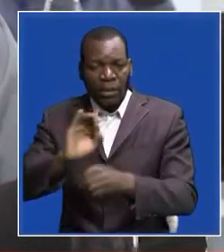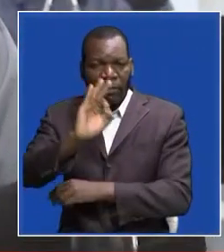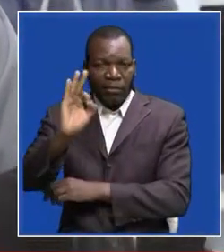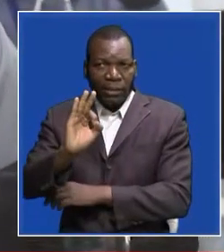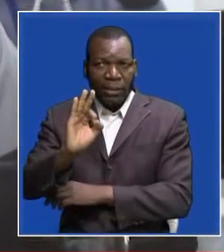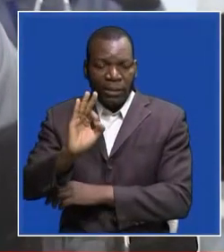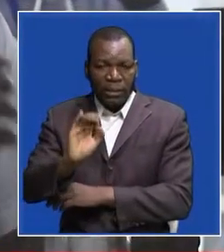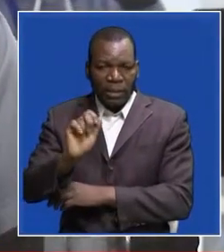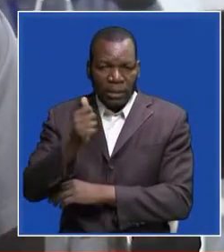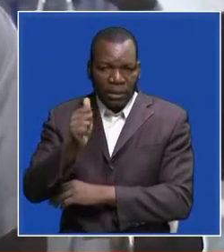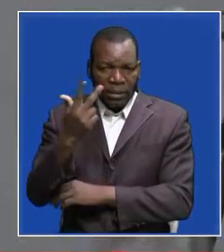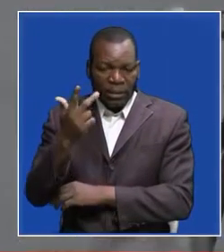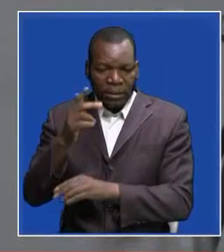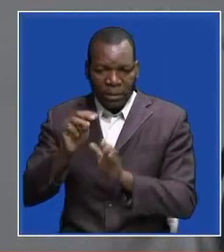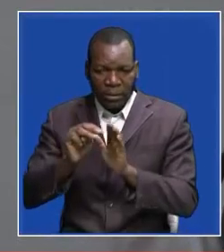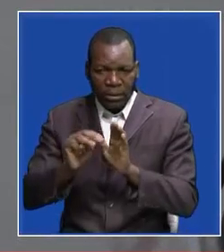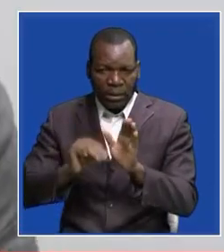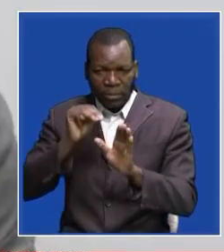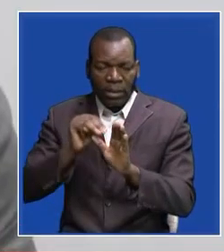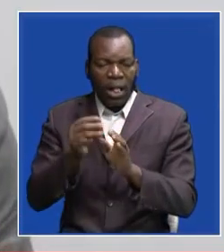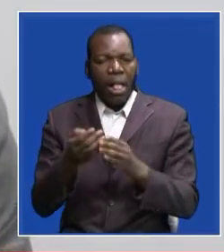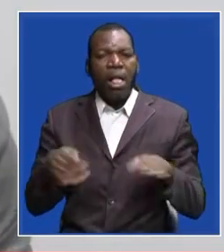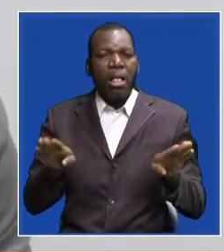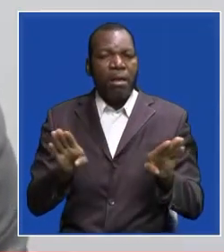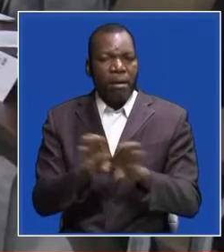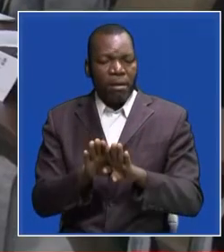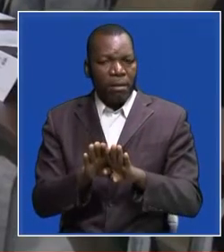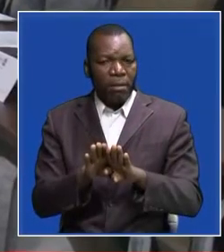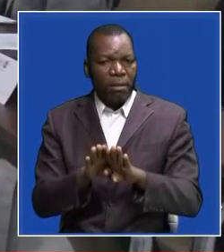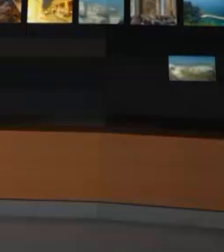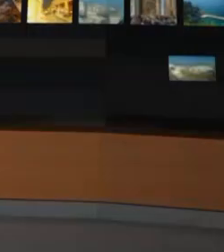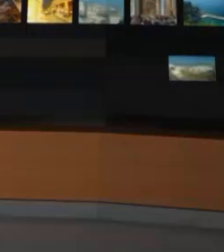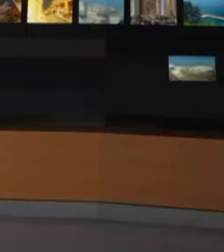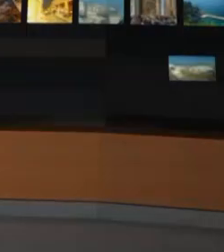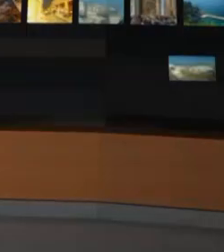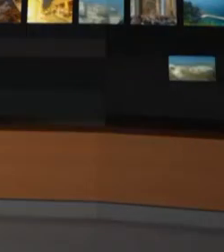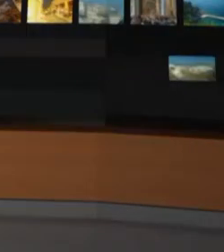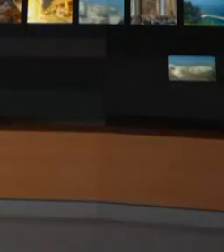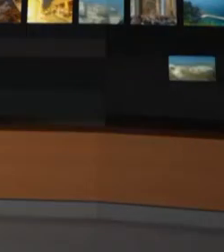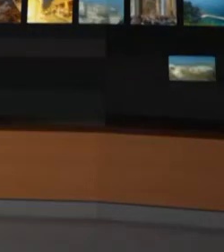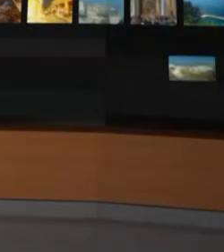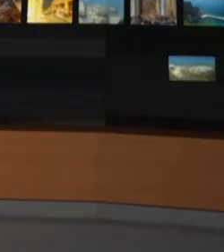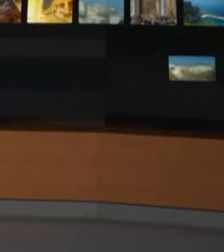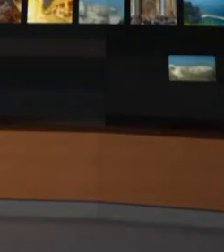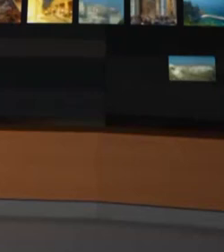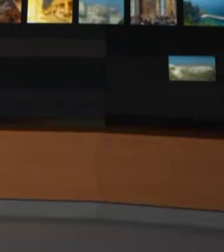Friday, May 13. Ephraim Chiluba, ZNBC News, Lusaka. Remember